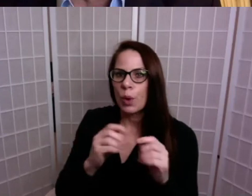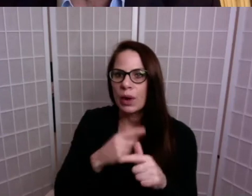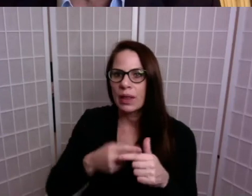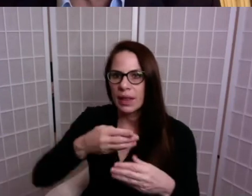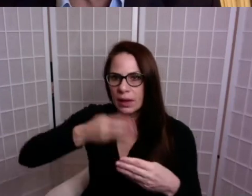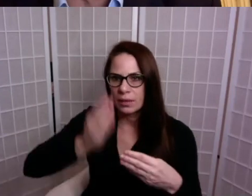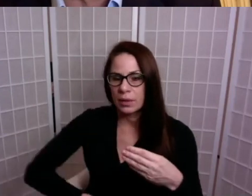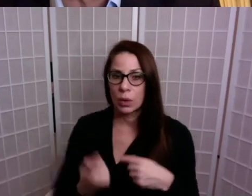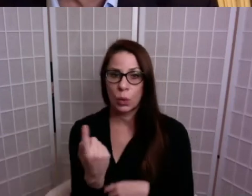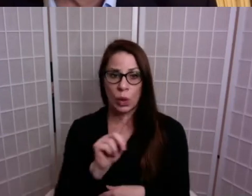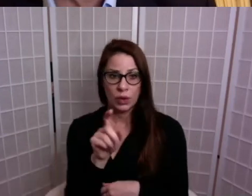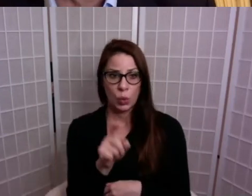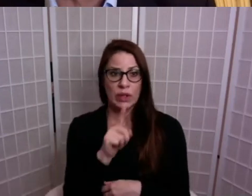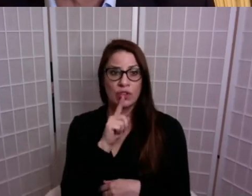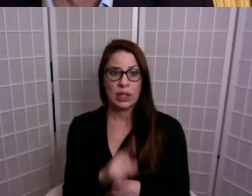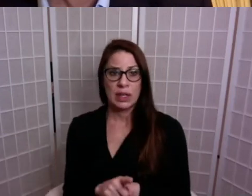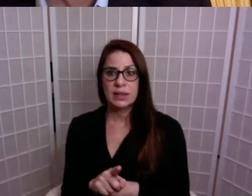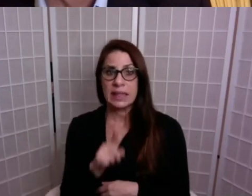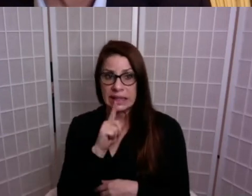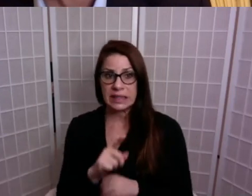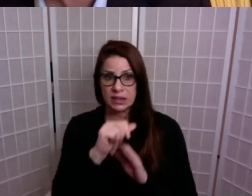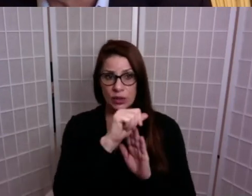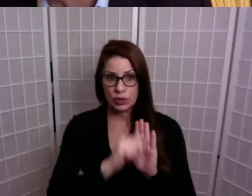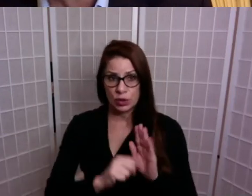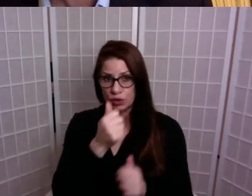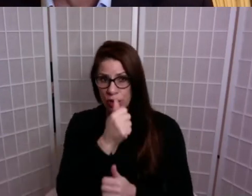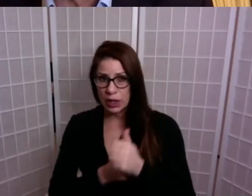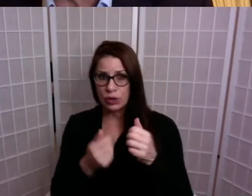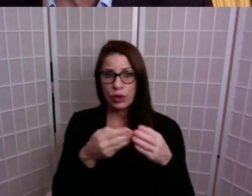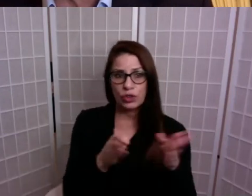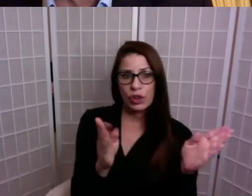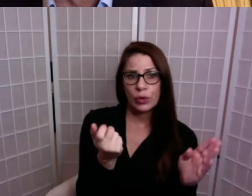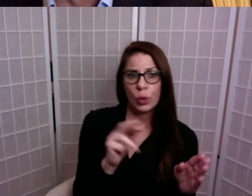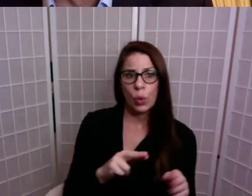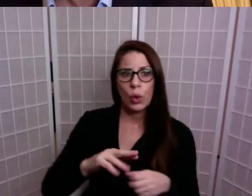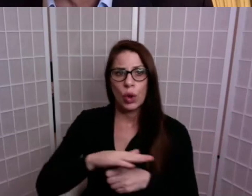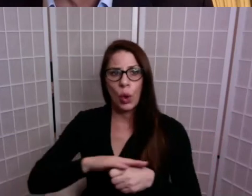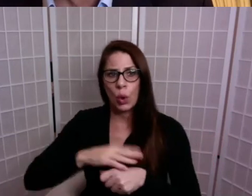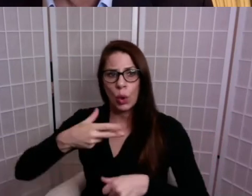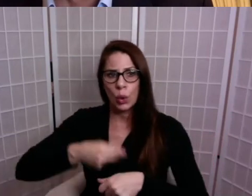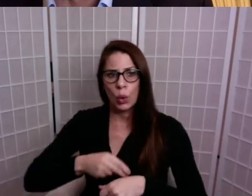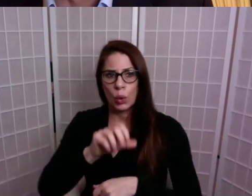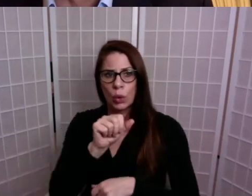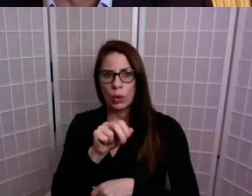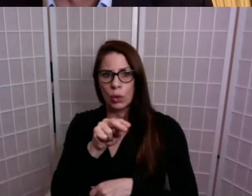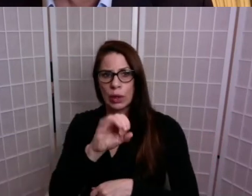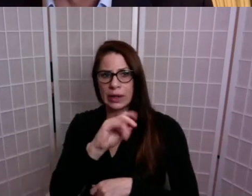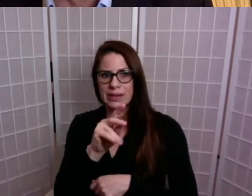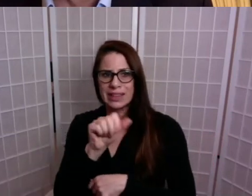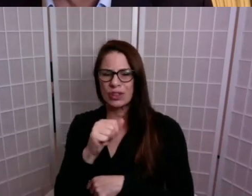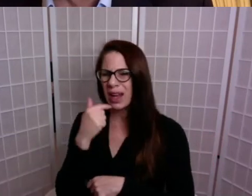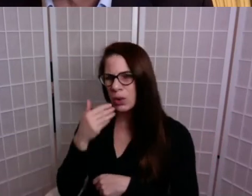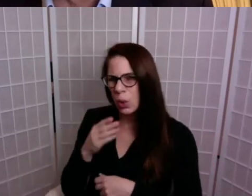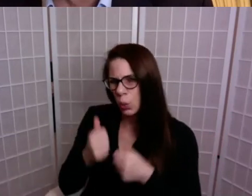one question is the surgery under general or local? I don't know which surgery you're referring to,